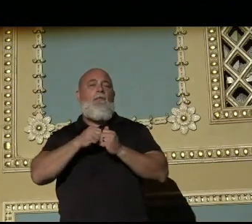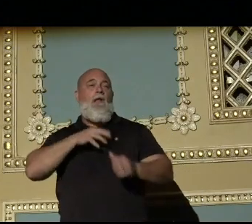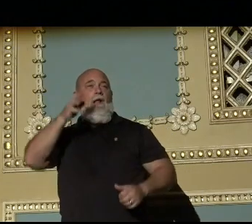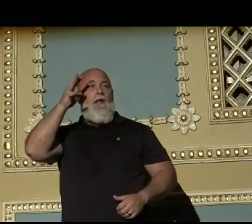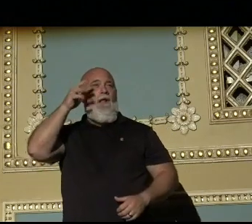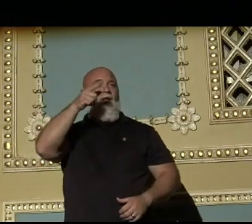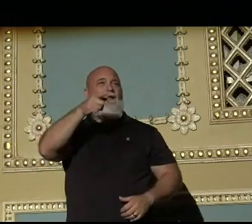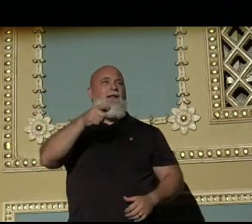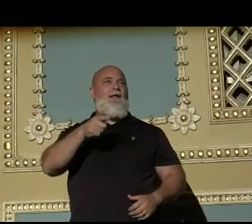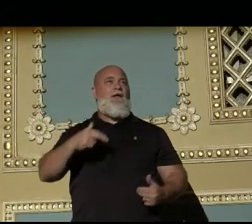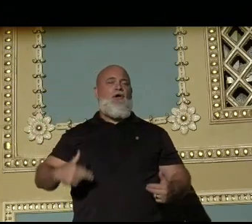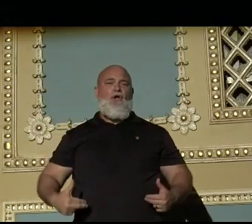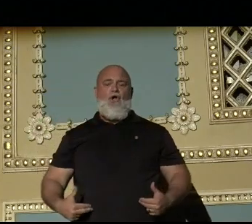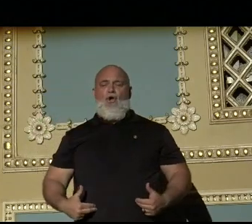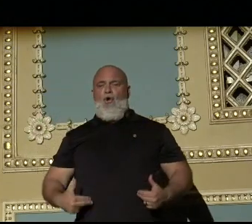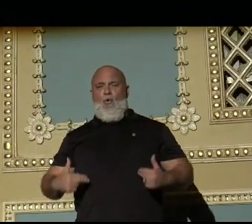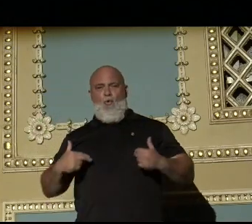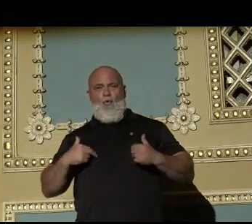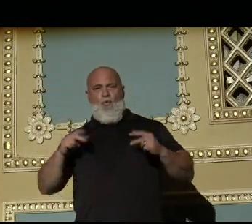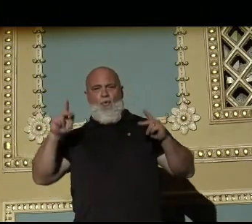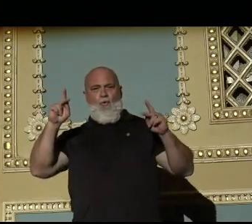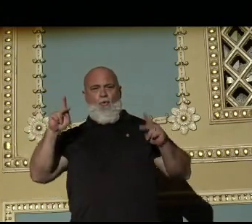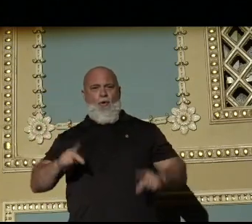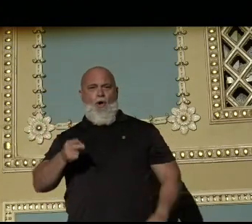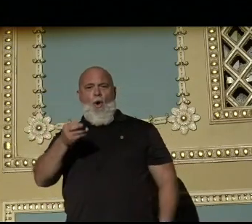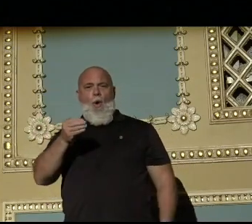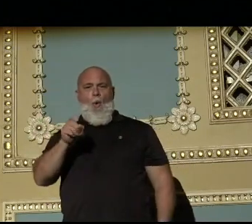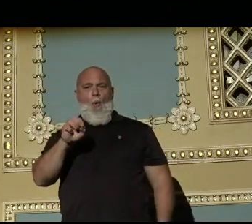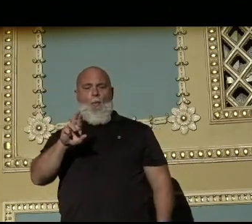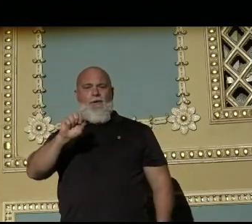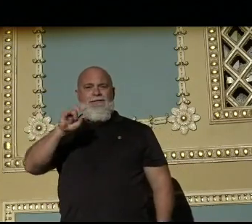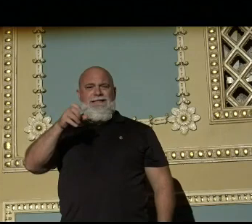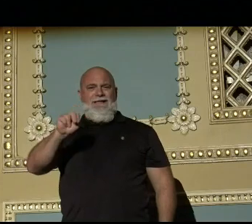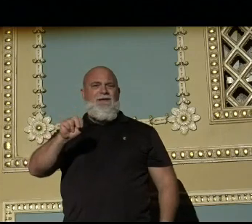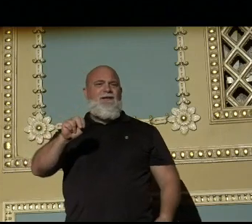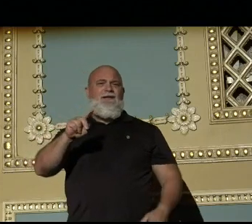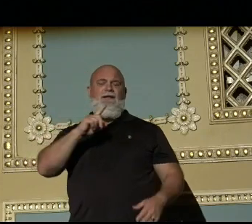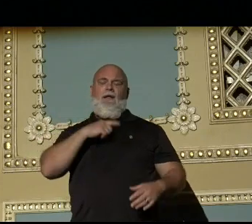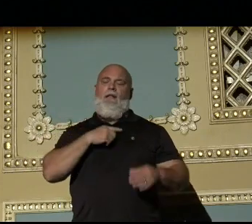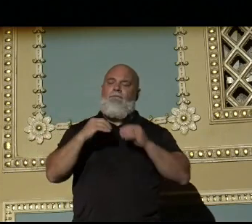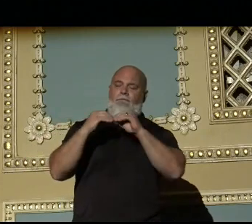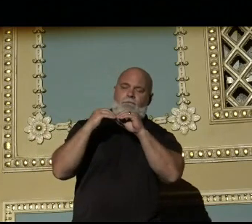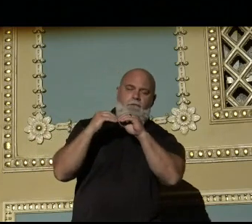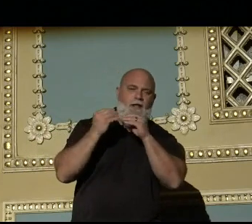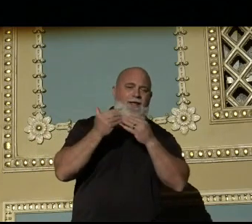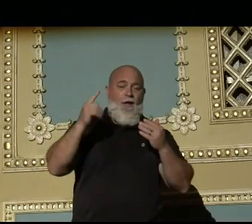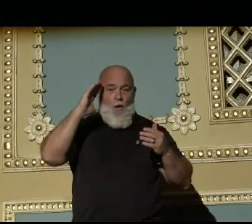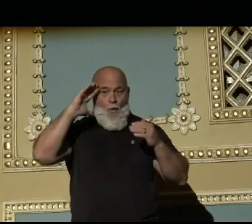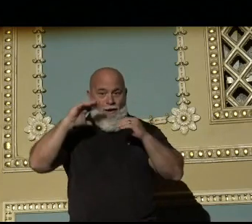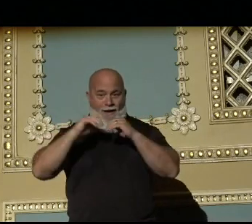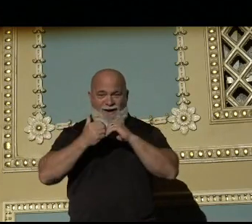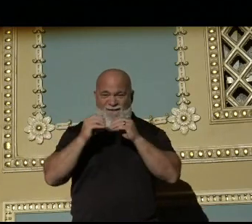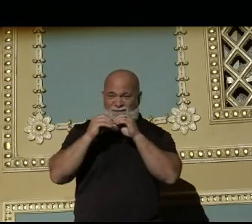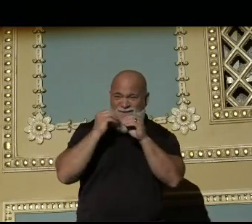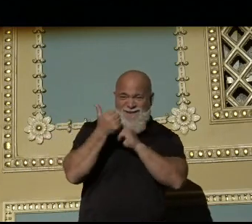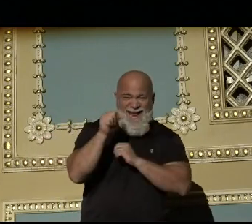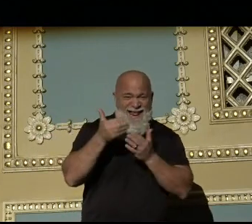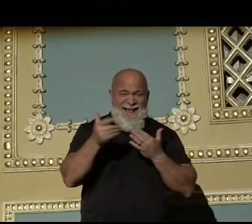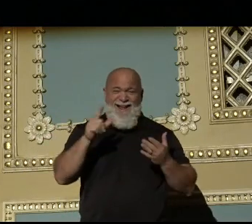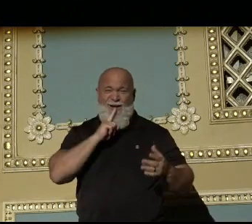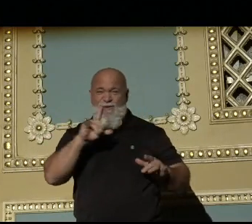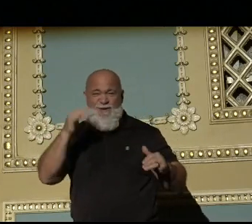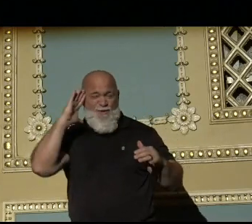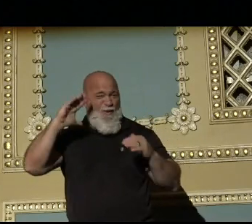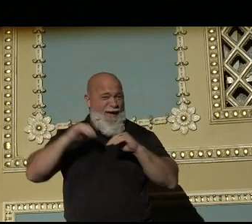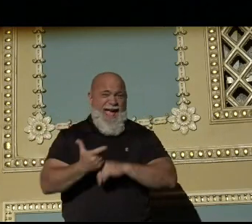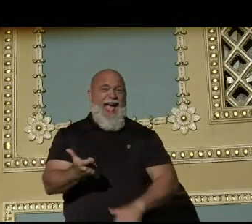human embodiment of Homer Simpson. Like, he loved to fix things, but he didn't know how to fix anything. When I